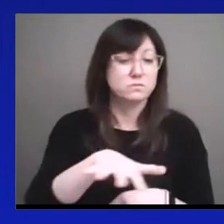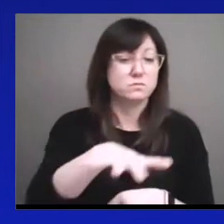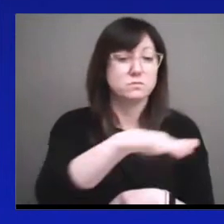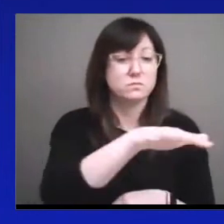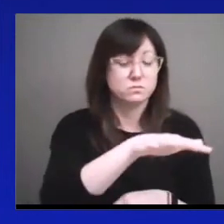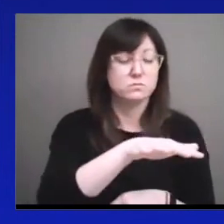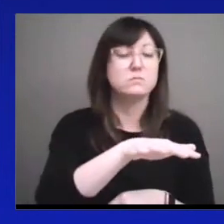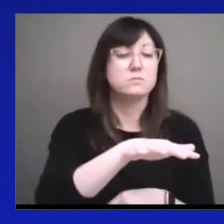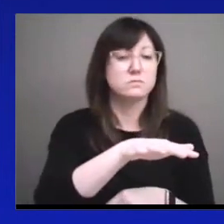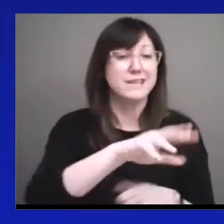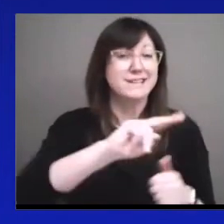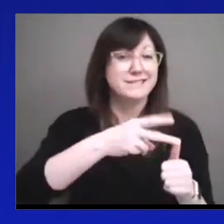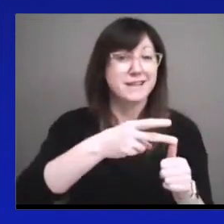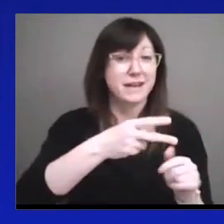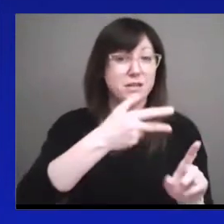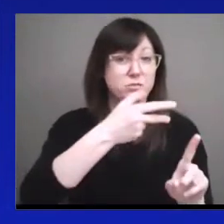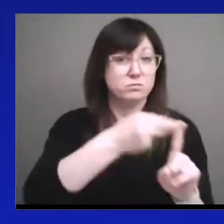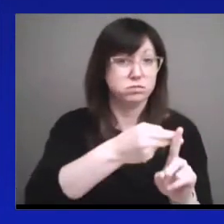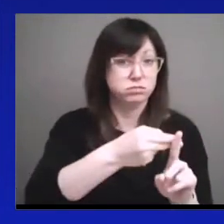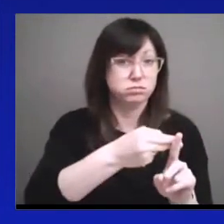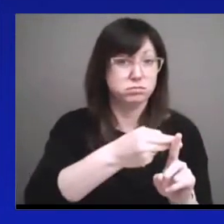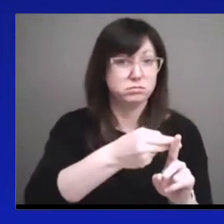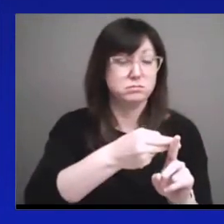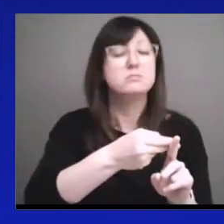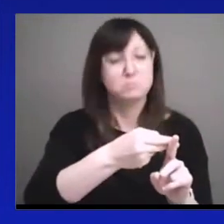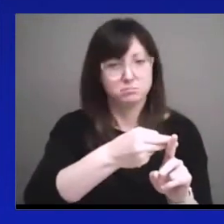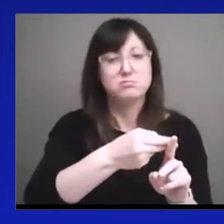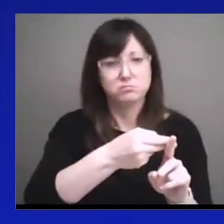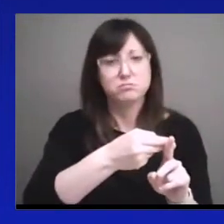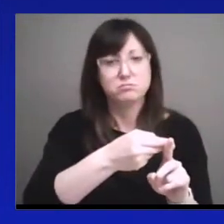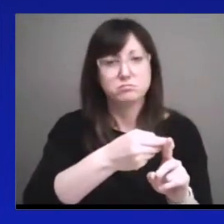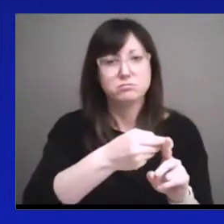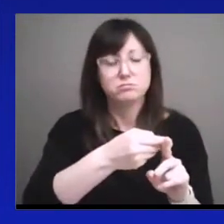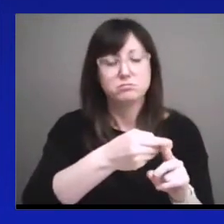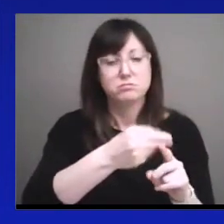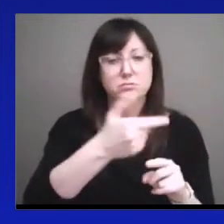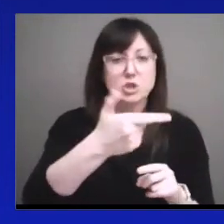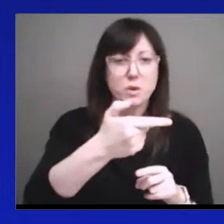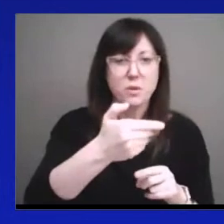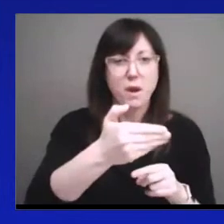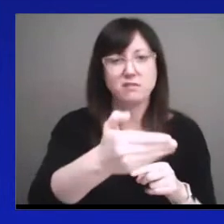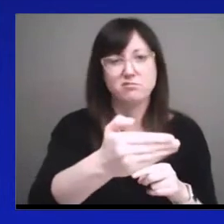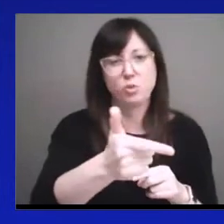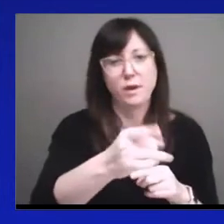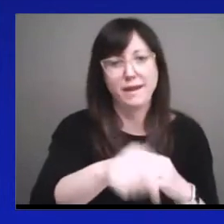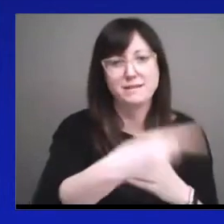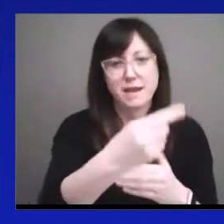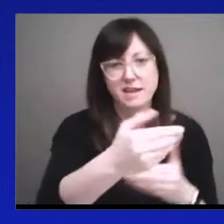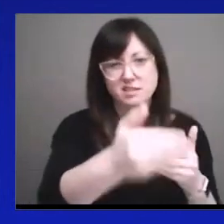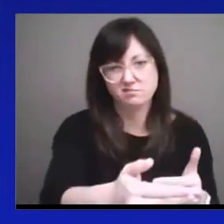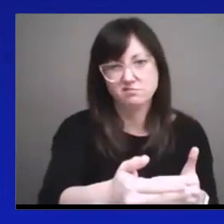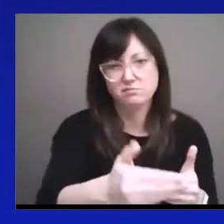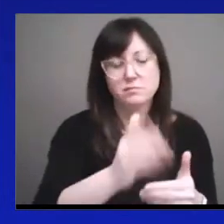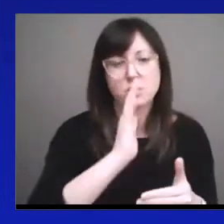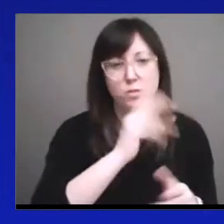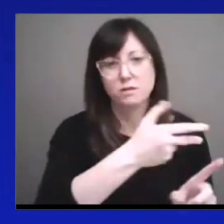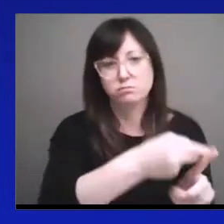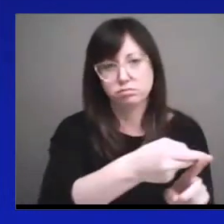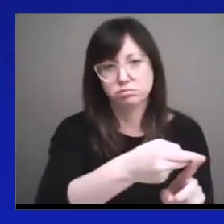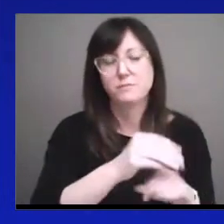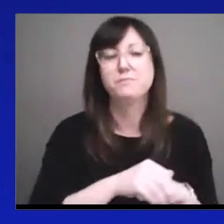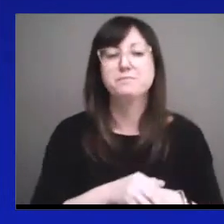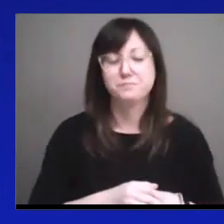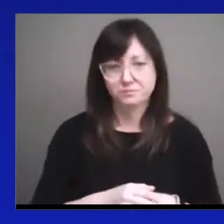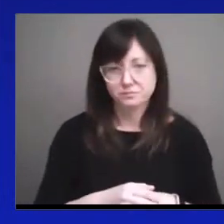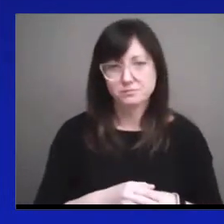Will be administering the second dose, rather, 21 to 28 days after the first dose, and others who've already received their first dose will